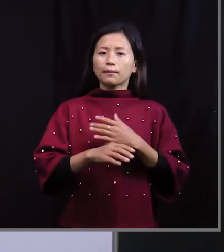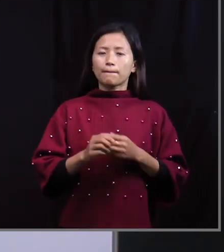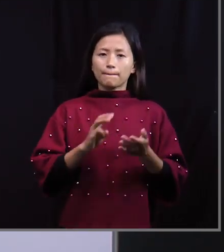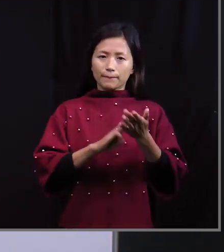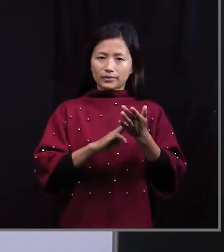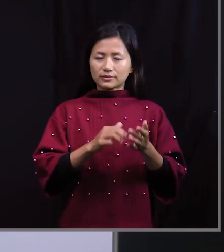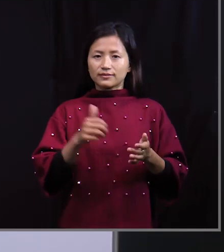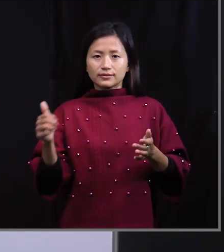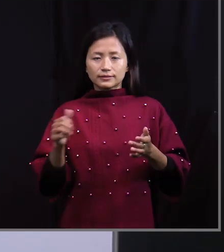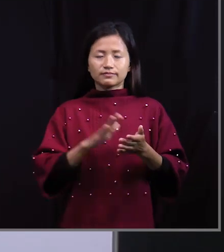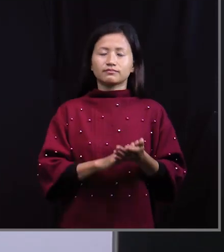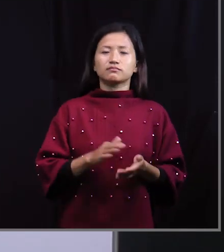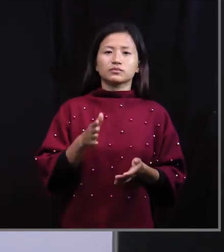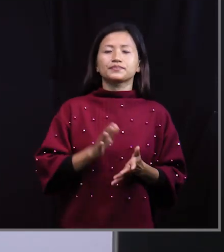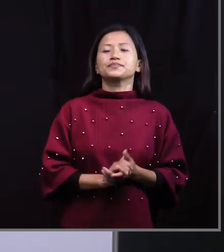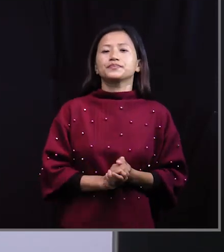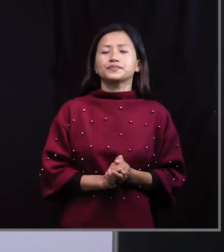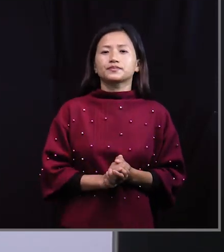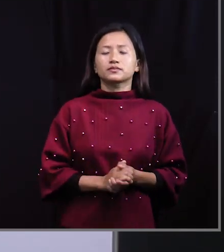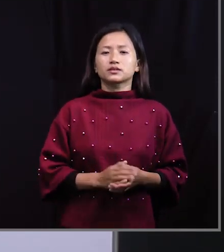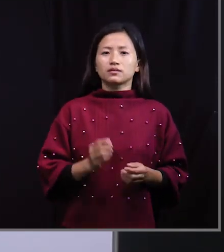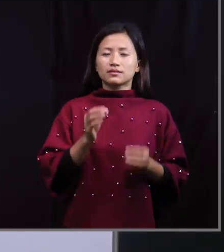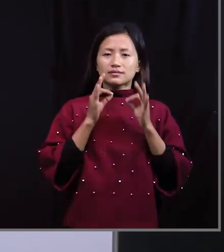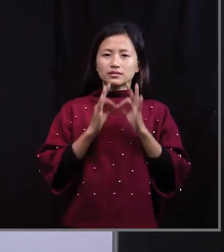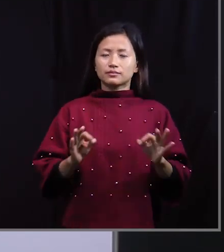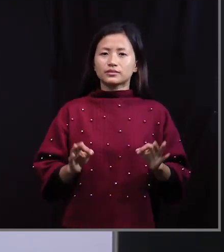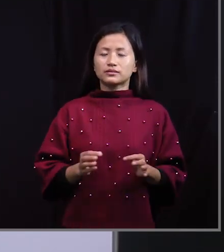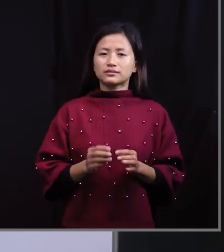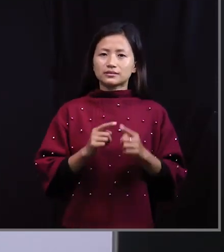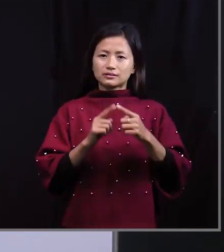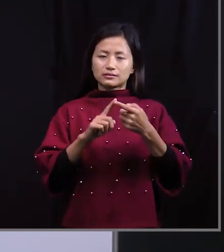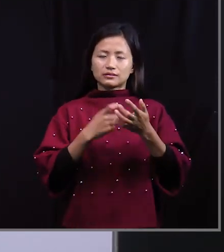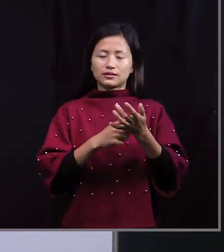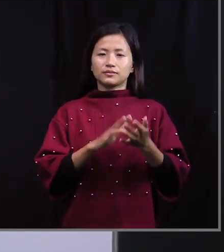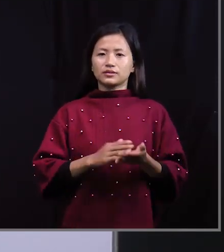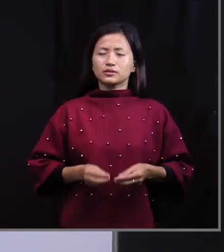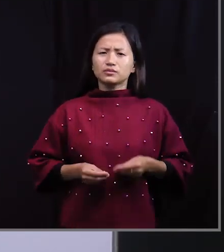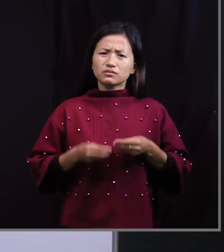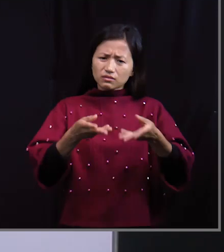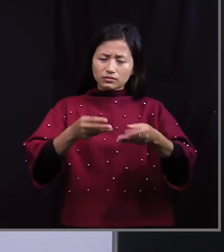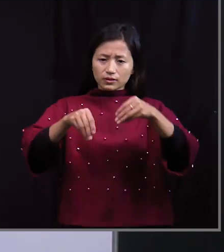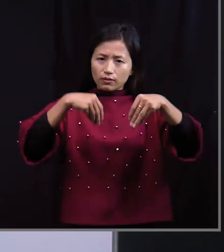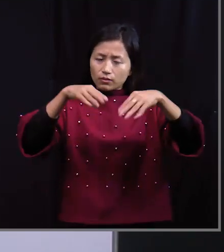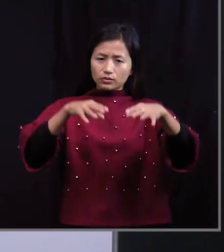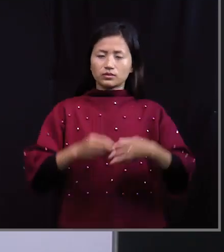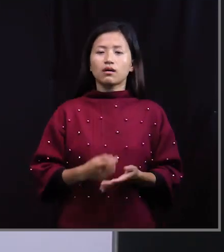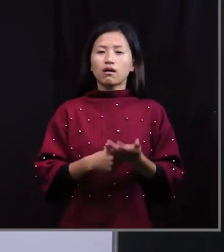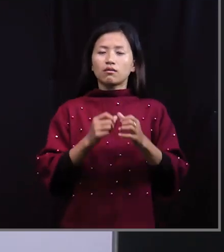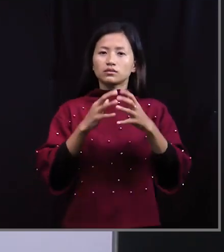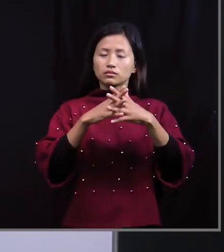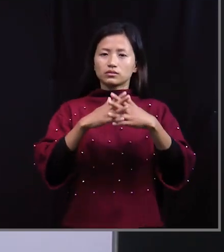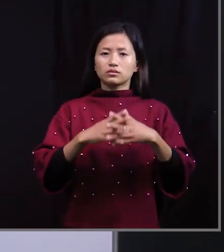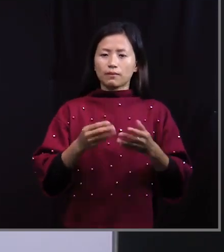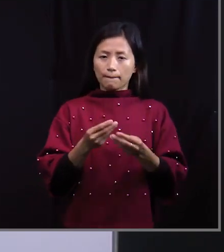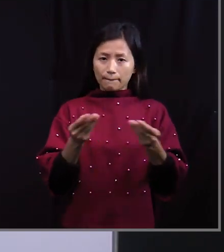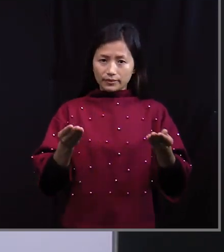micro environmental factors. And in simple terms, suppliers are those suppliers of your raw materials, suppliers of